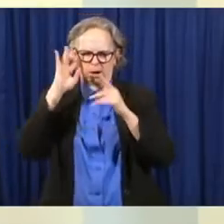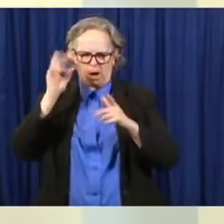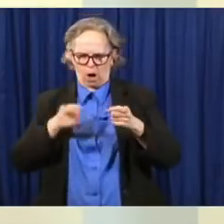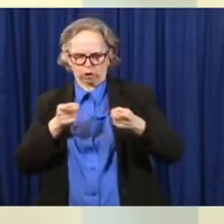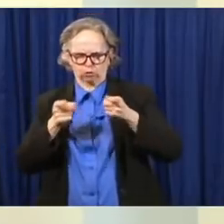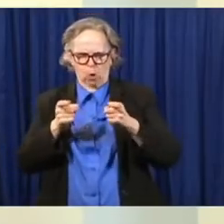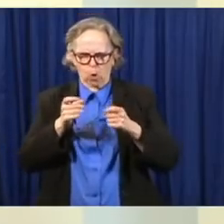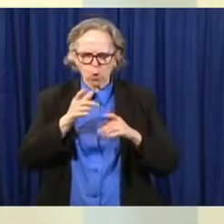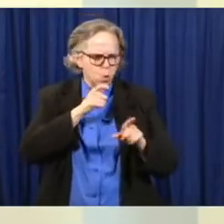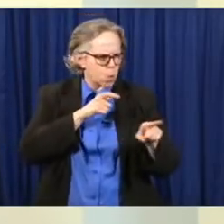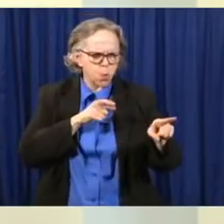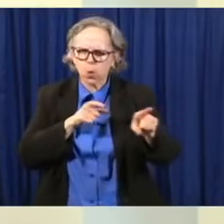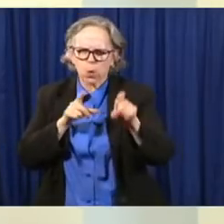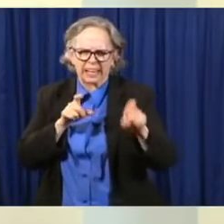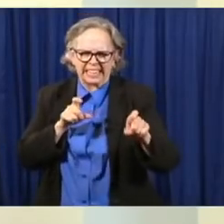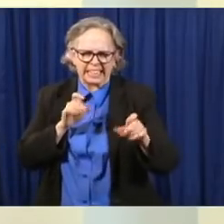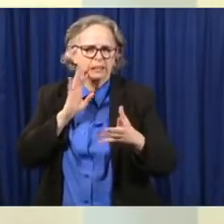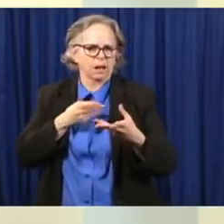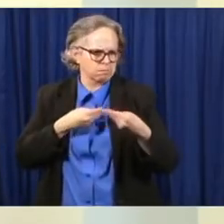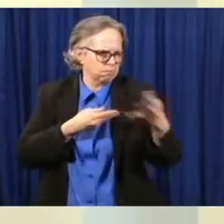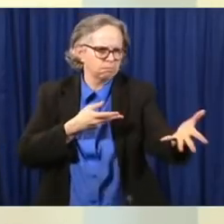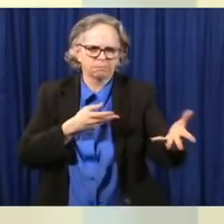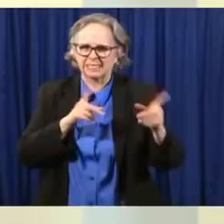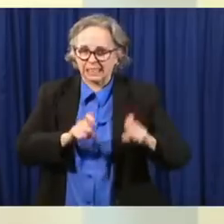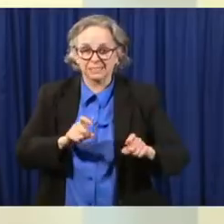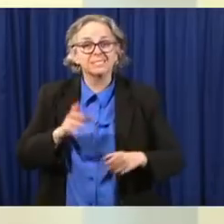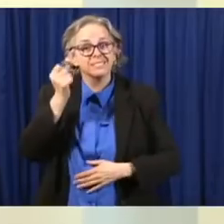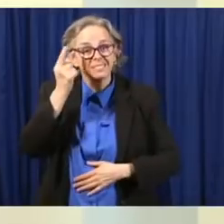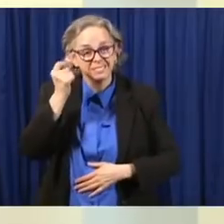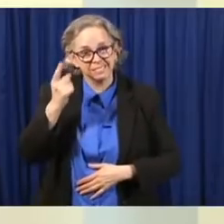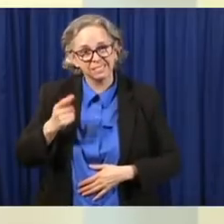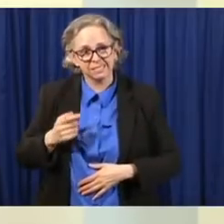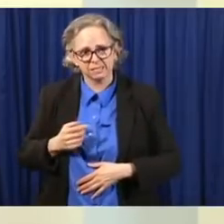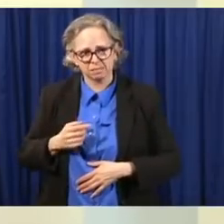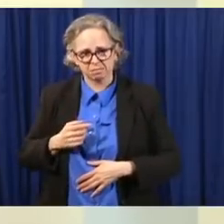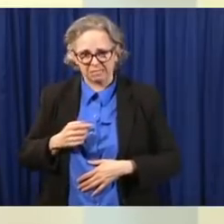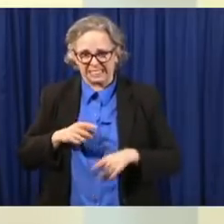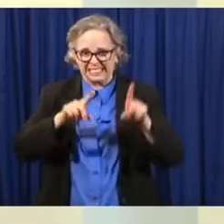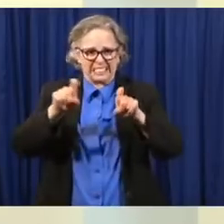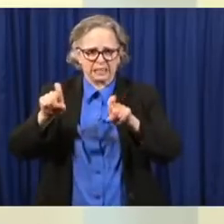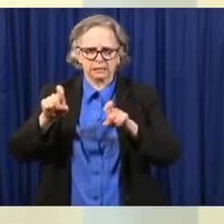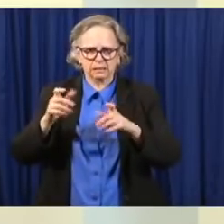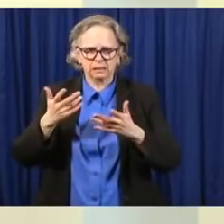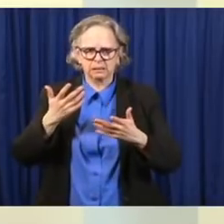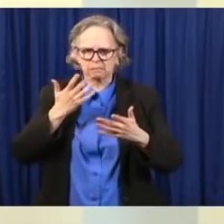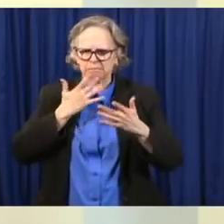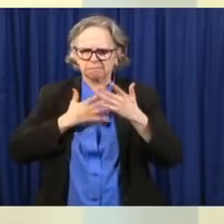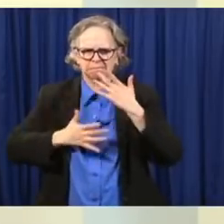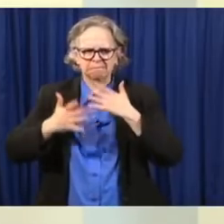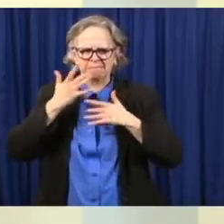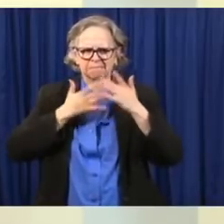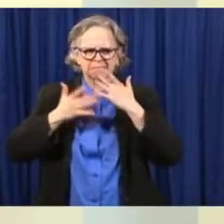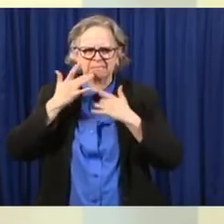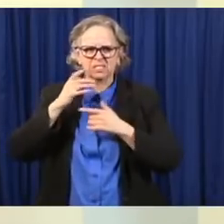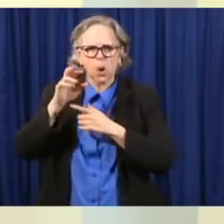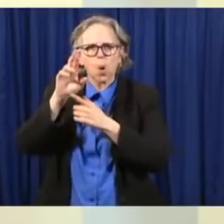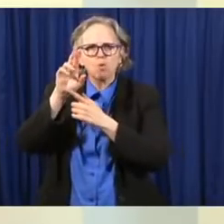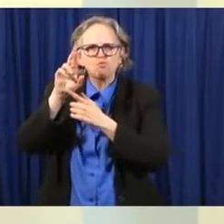keeping those tests to such a small group of our population. We're having to ration them, basically.